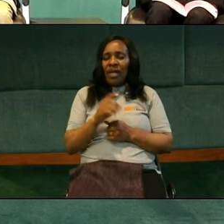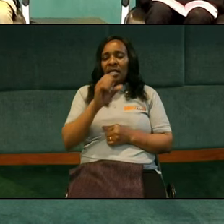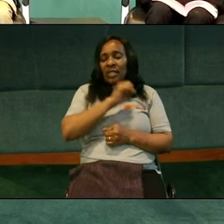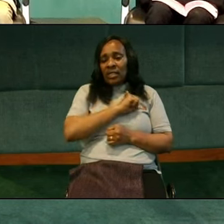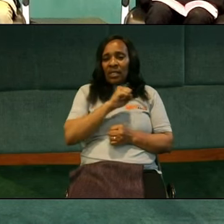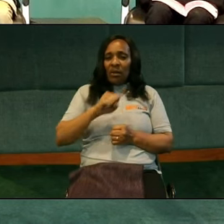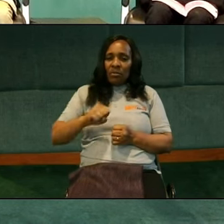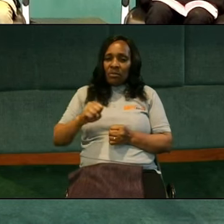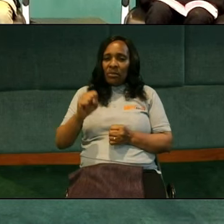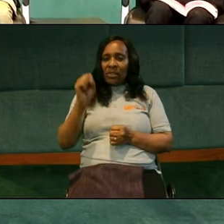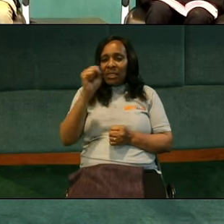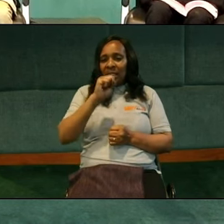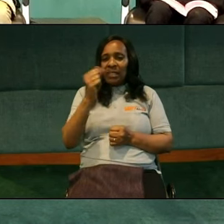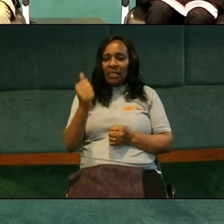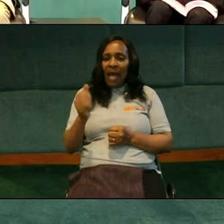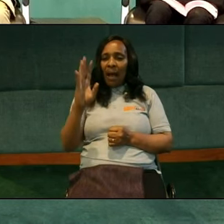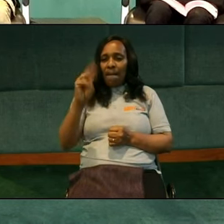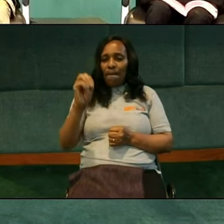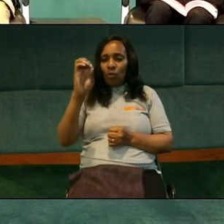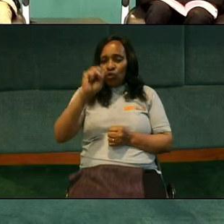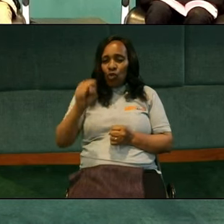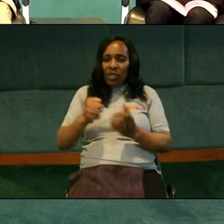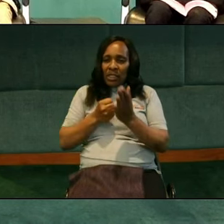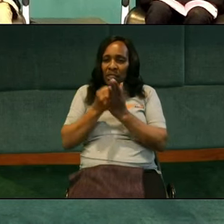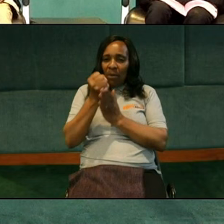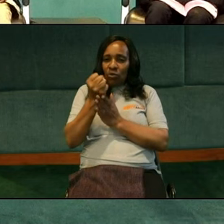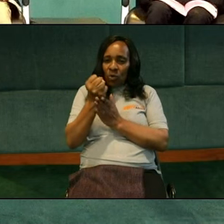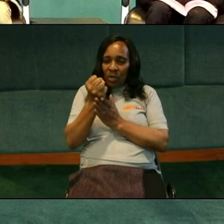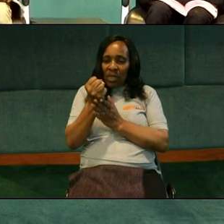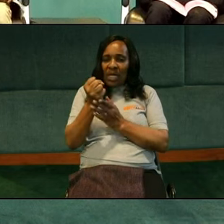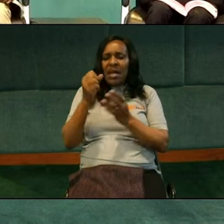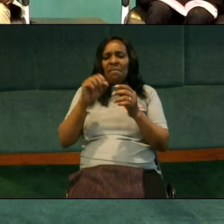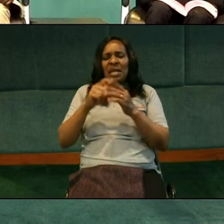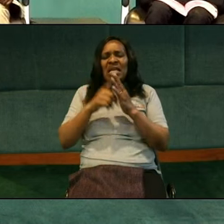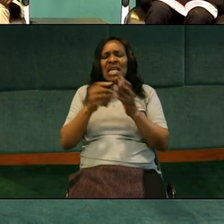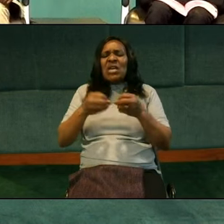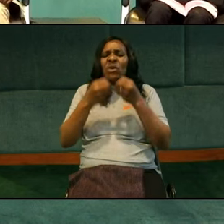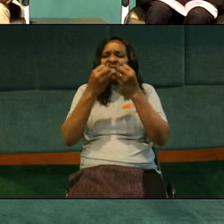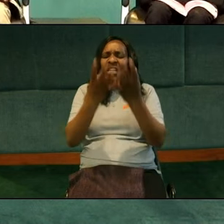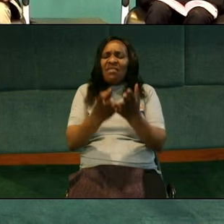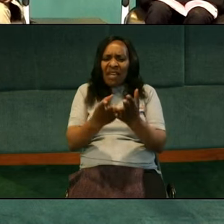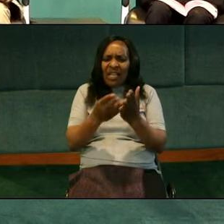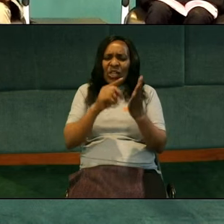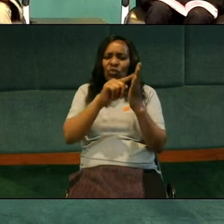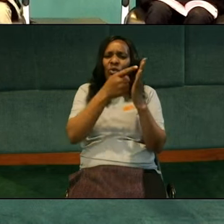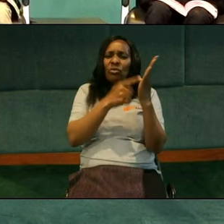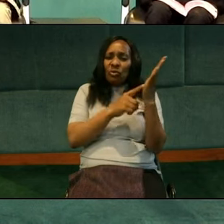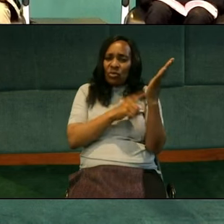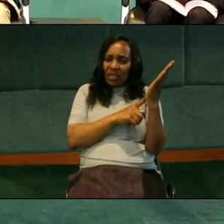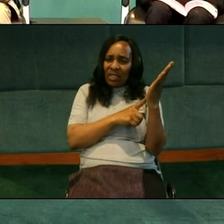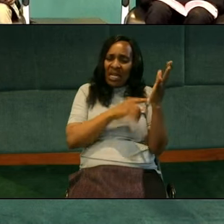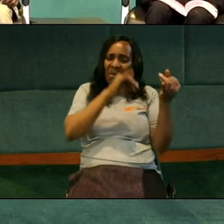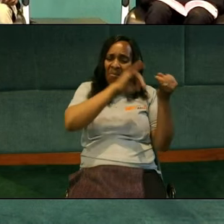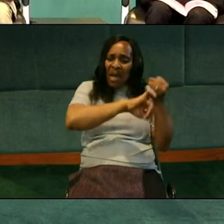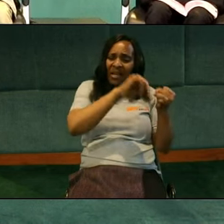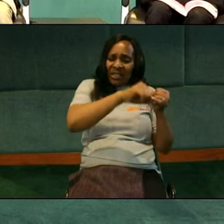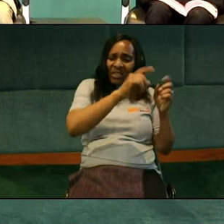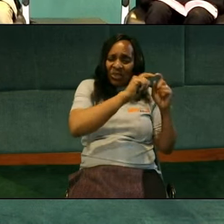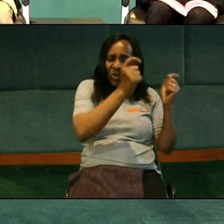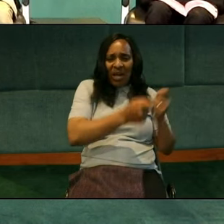Samson. Yes. Samson was given straight instructions that you should not marry from these certain